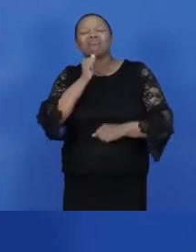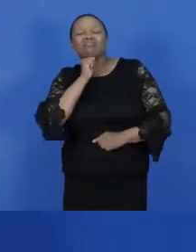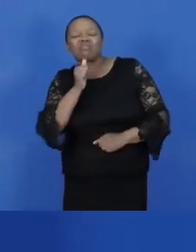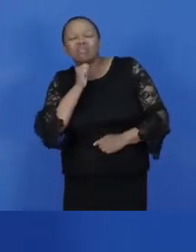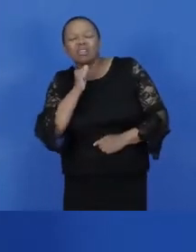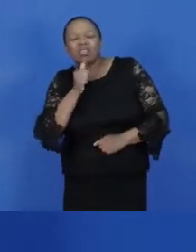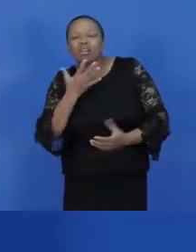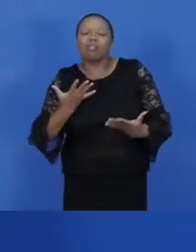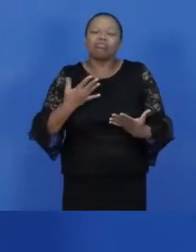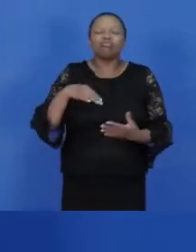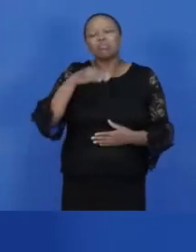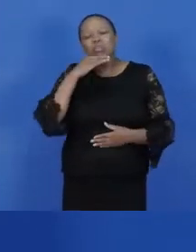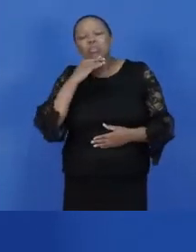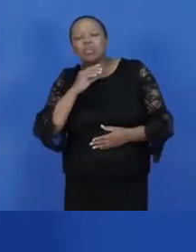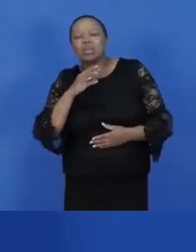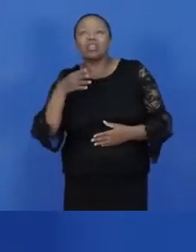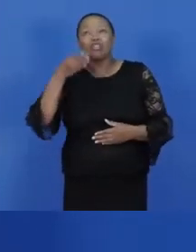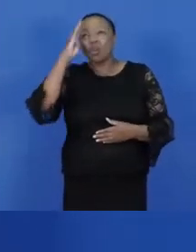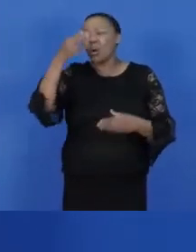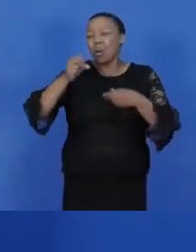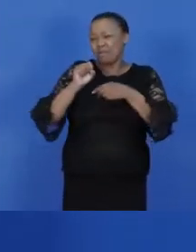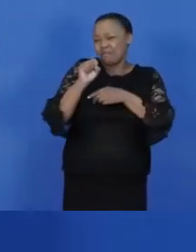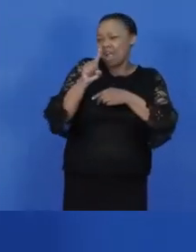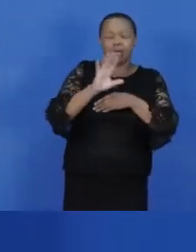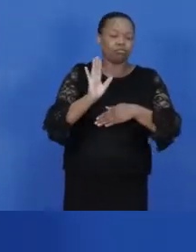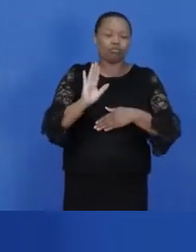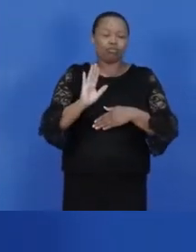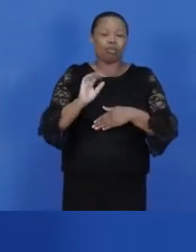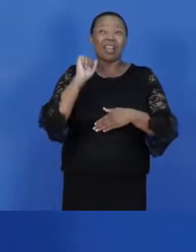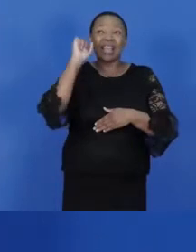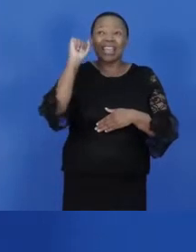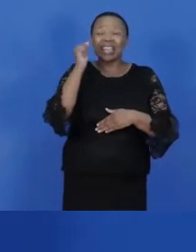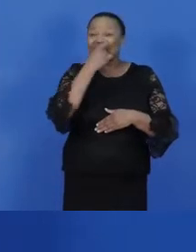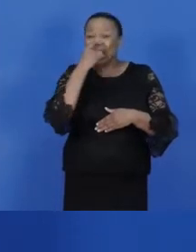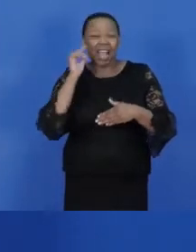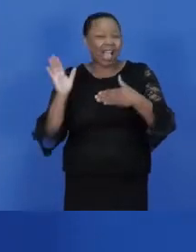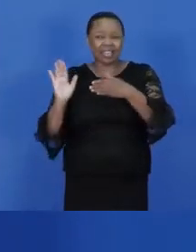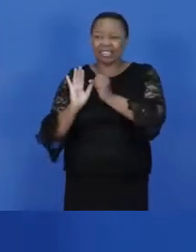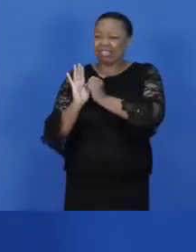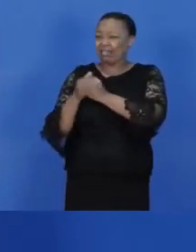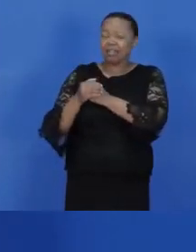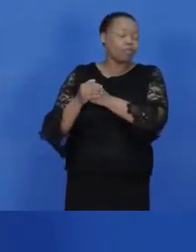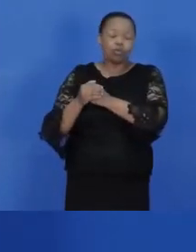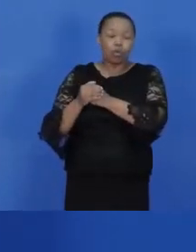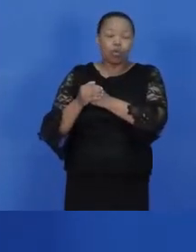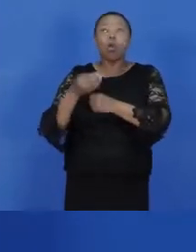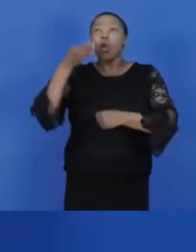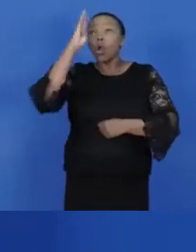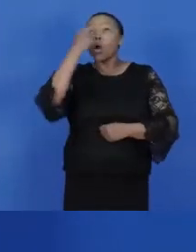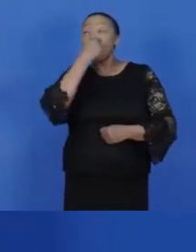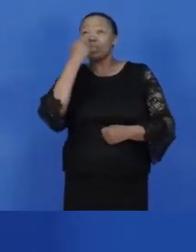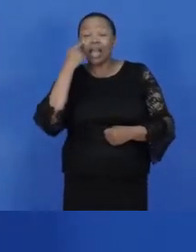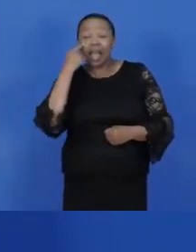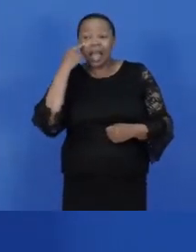it doesn't matter, it doesn't mean that God is far from us. It doesn't mean that his eyes are hidden from us. The eyes of the Lord